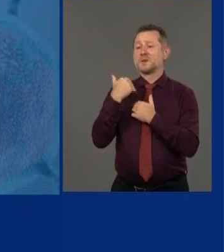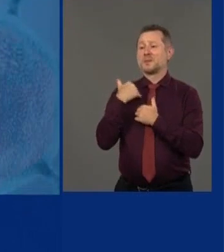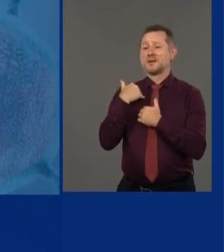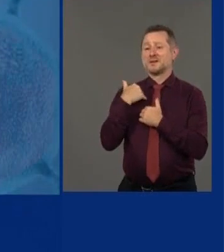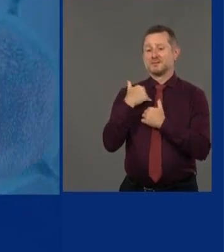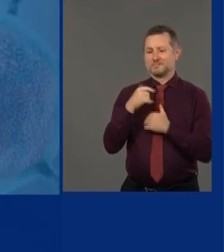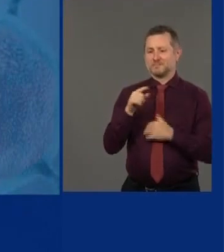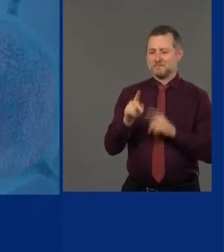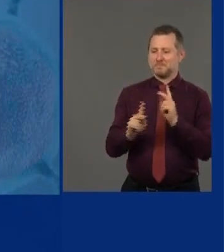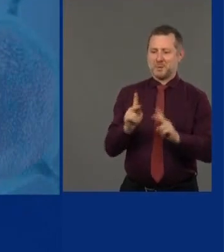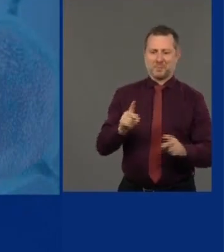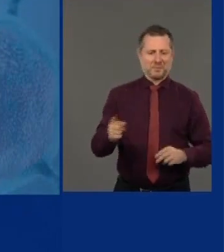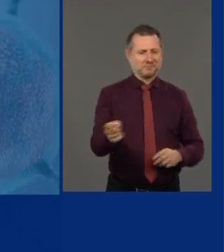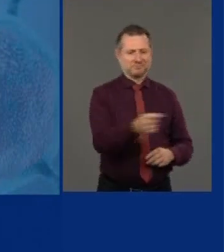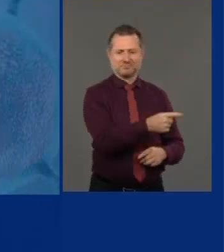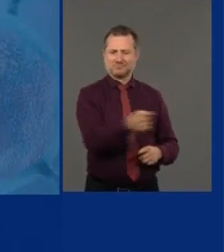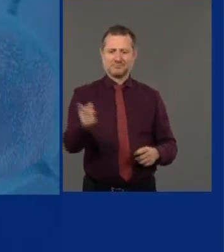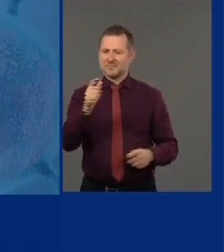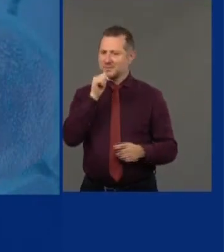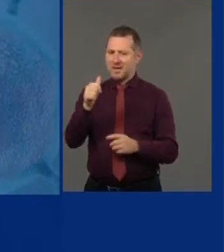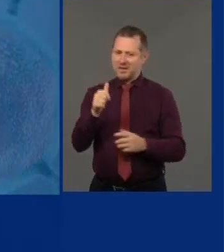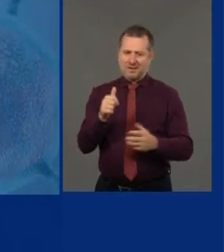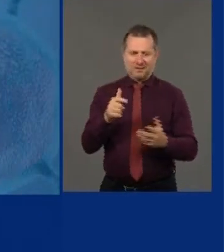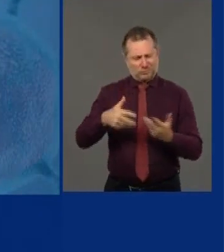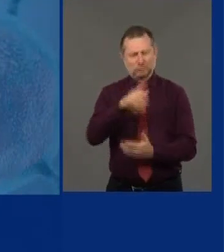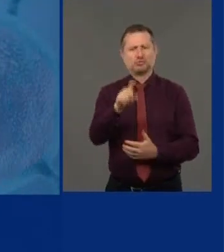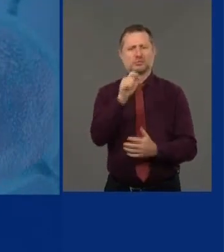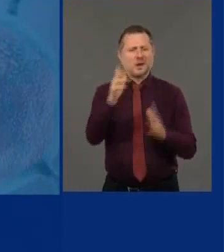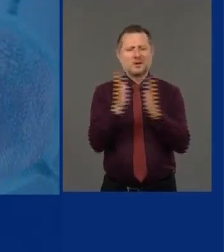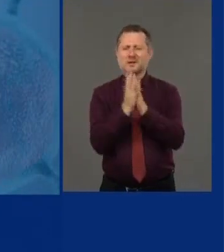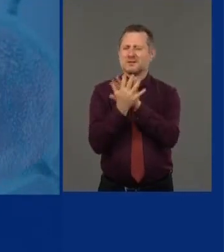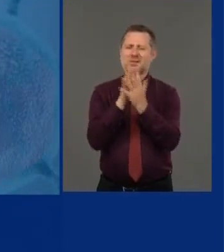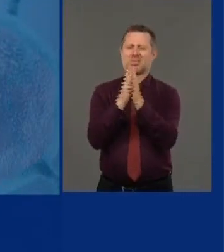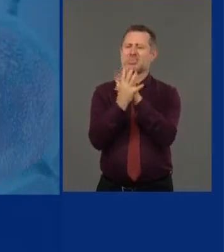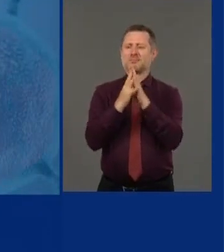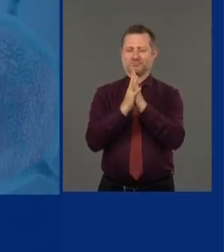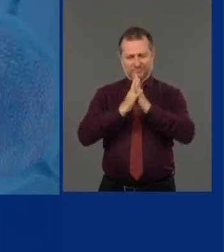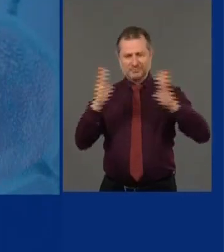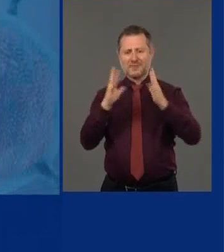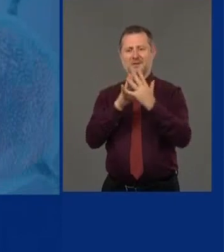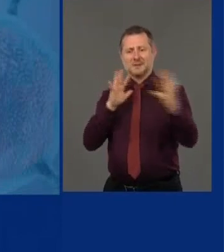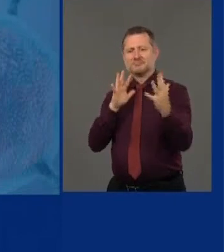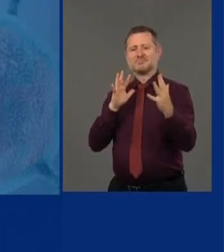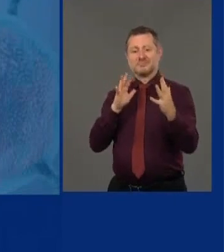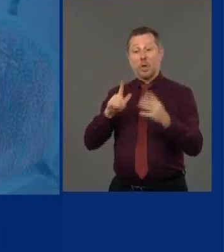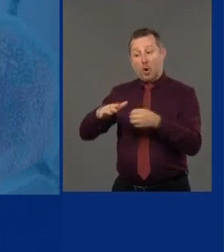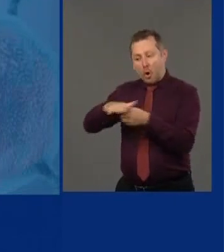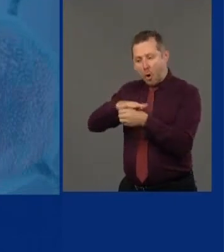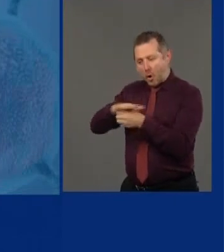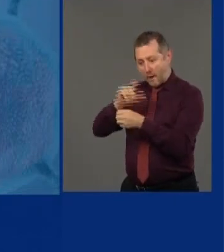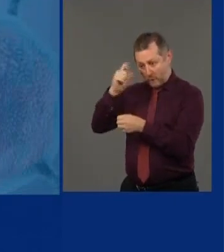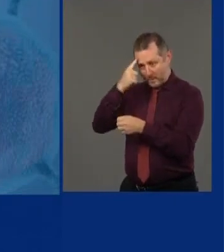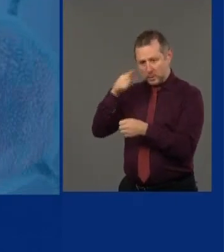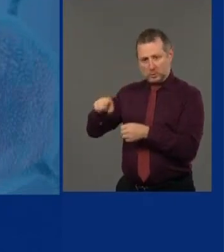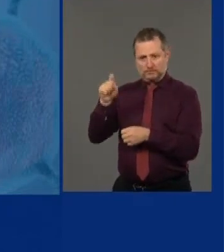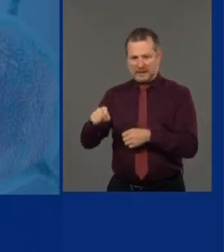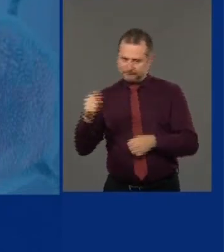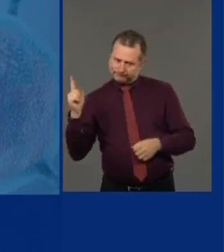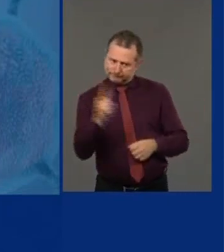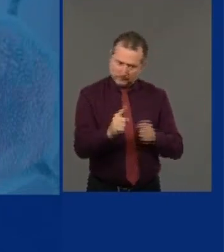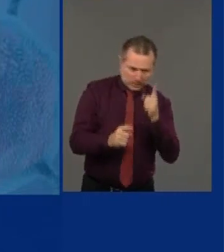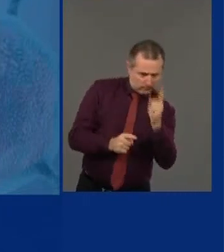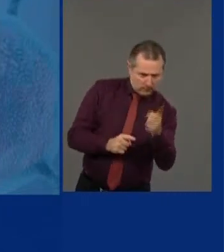citizens not to do it. It's also the responsibility of the local governments to